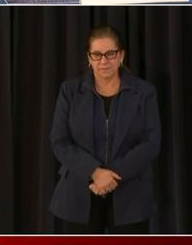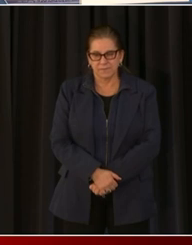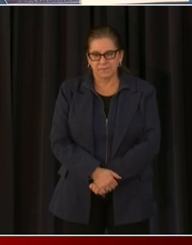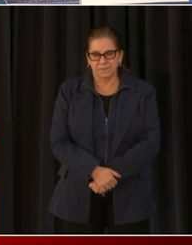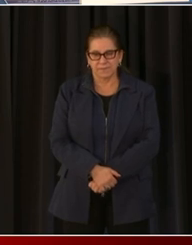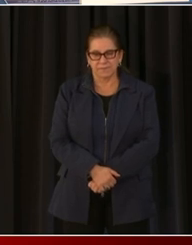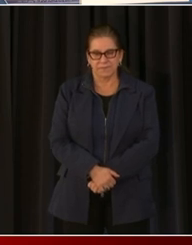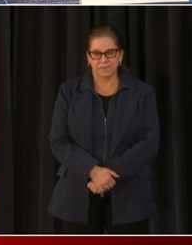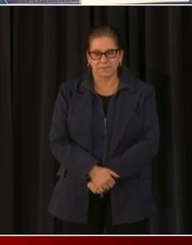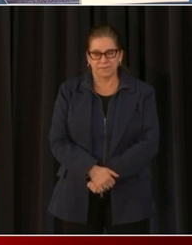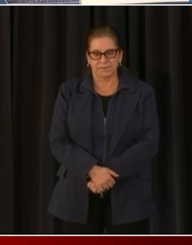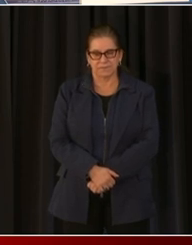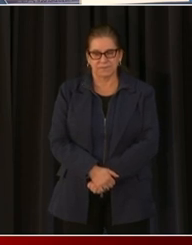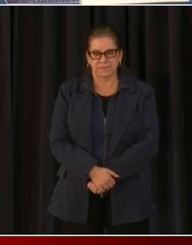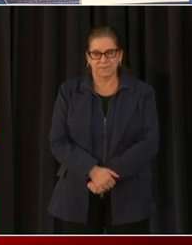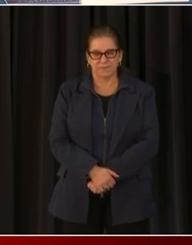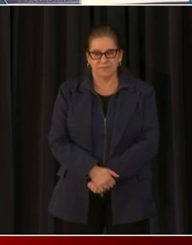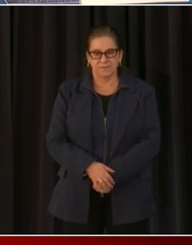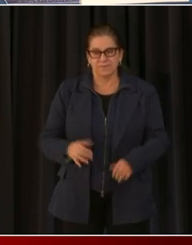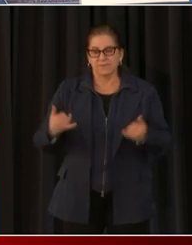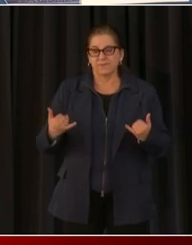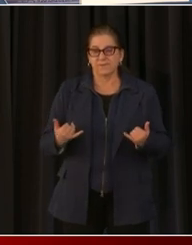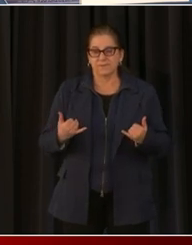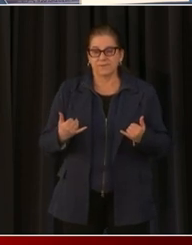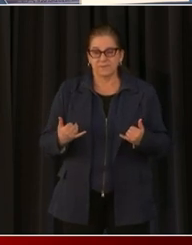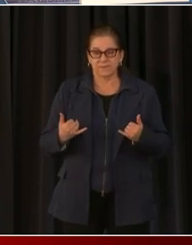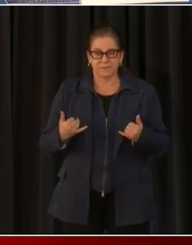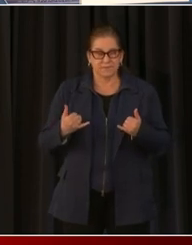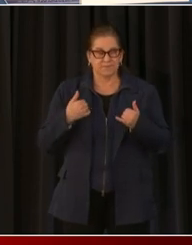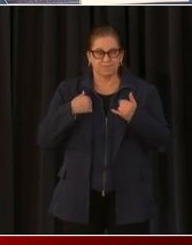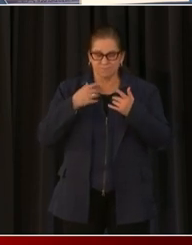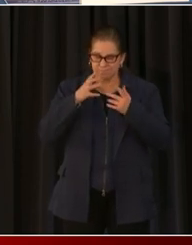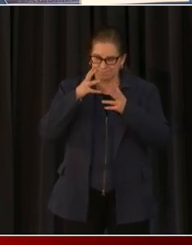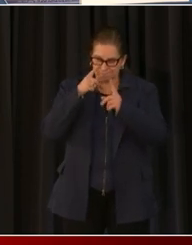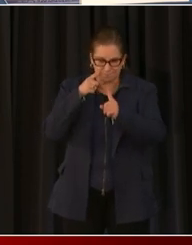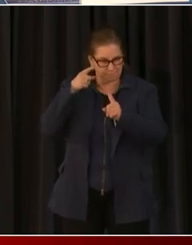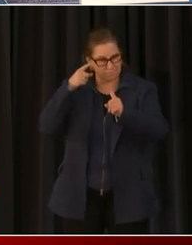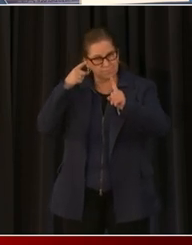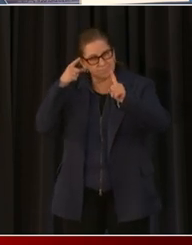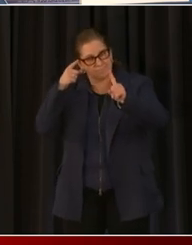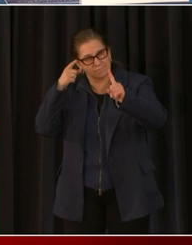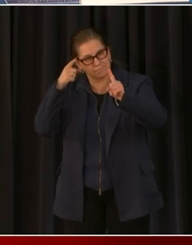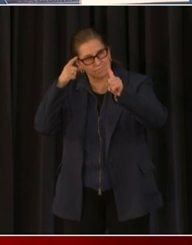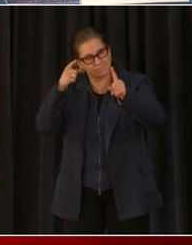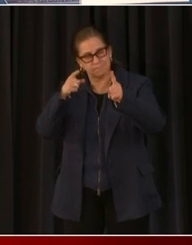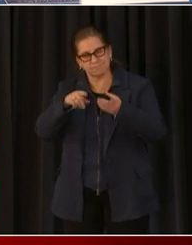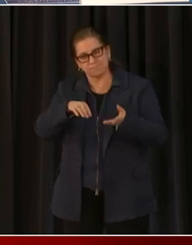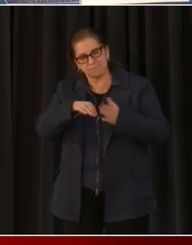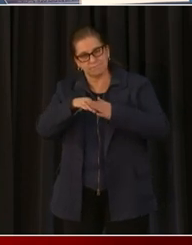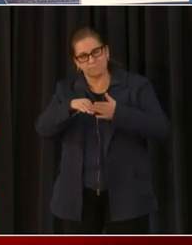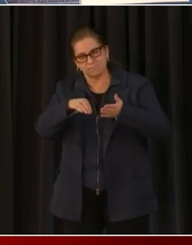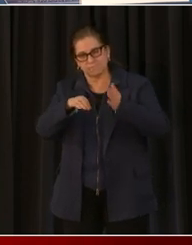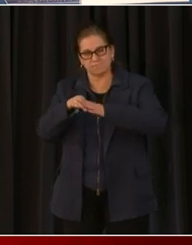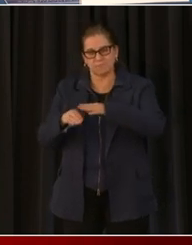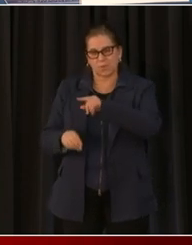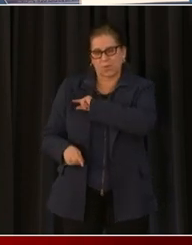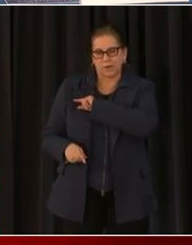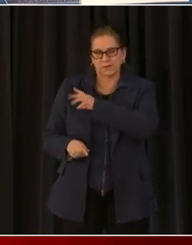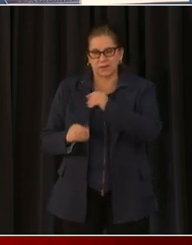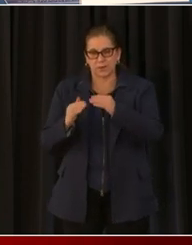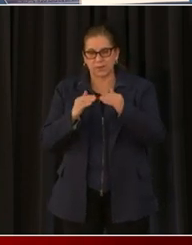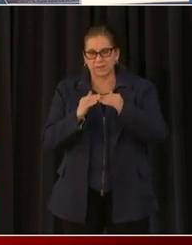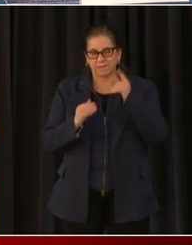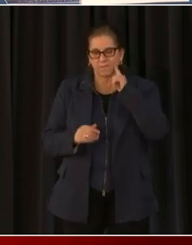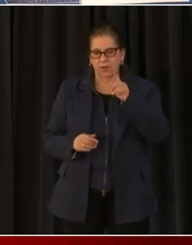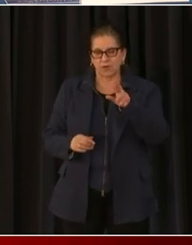the quality of race and ethnicity data. The ethnicity data for residents, as I mentioned, we've vaccinated over